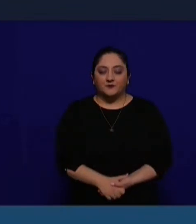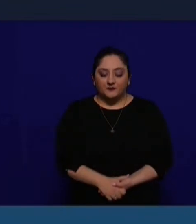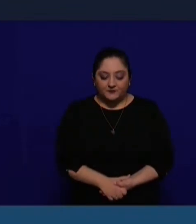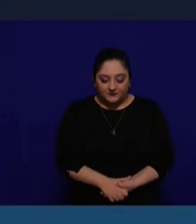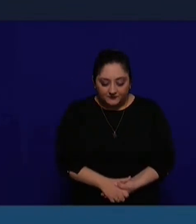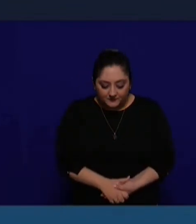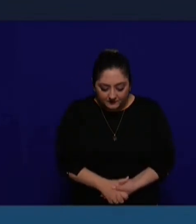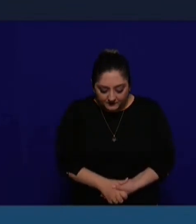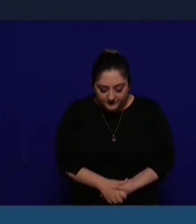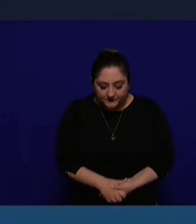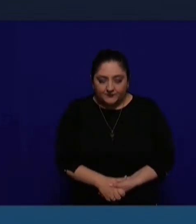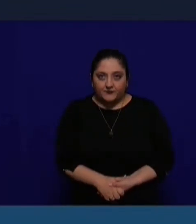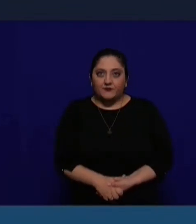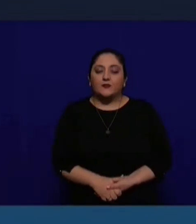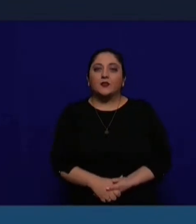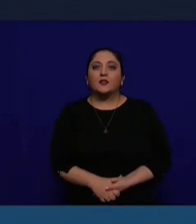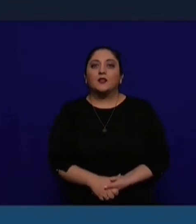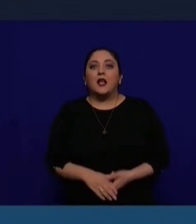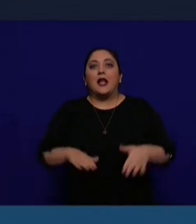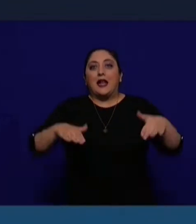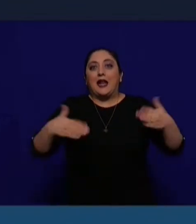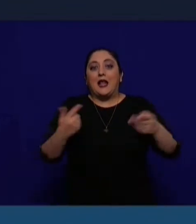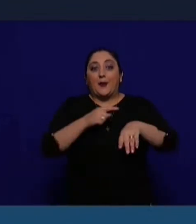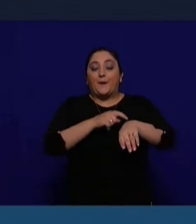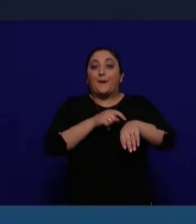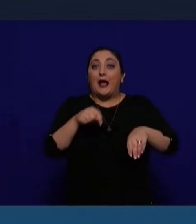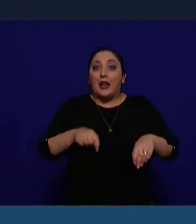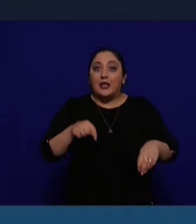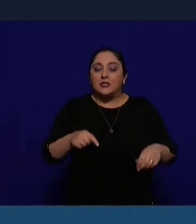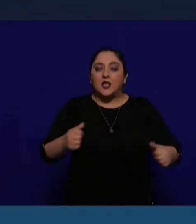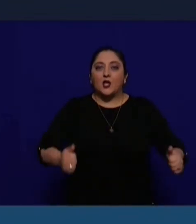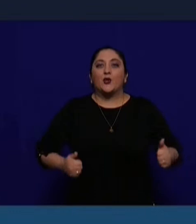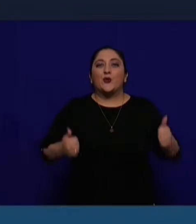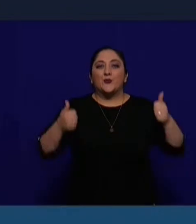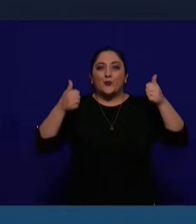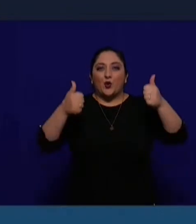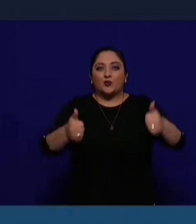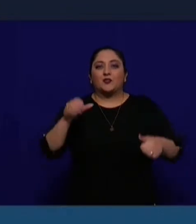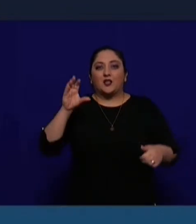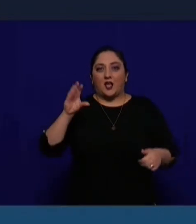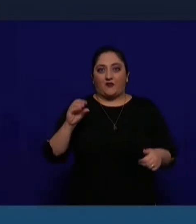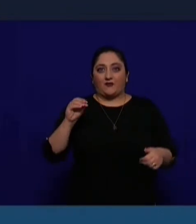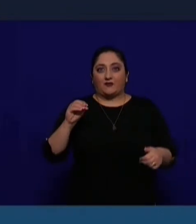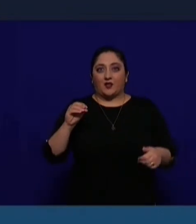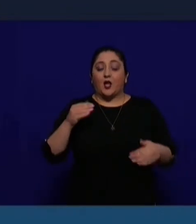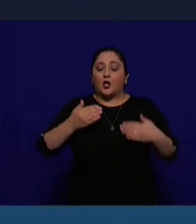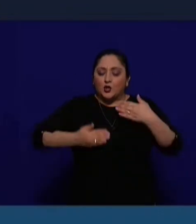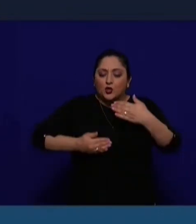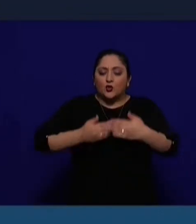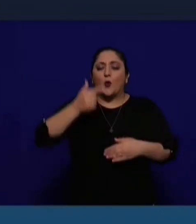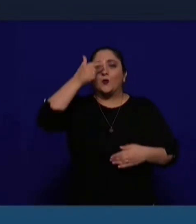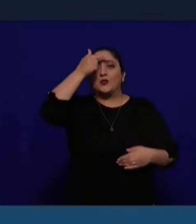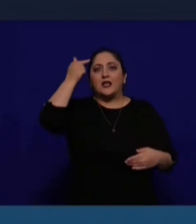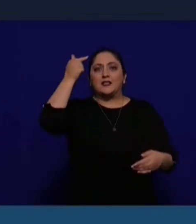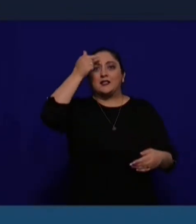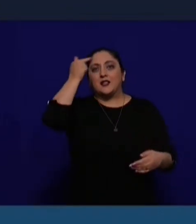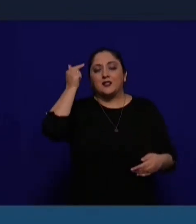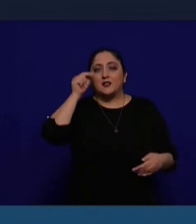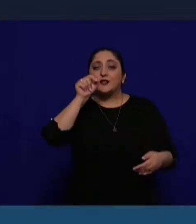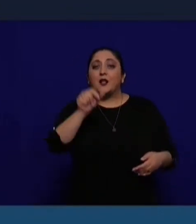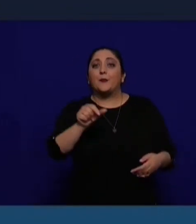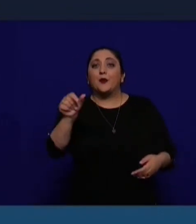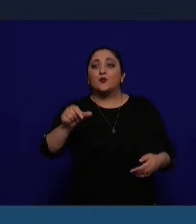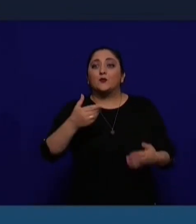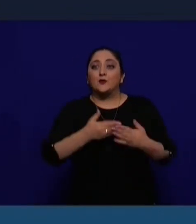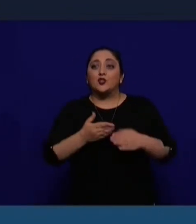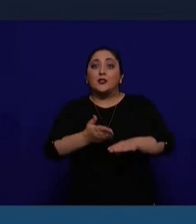Allura f'din il-fażi li qegħdin fiha bħalissa huwa importanti ħafna li kif għaddejjin blit-testjar tal-persuni biex aħna